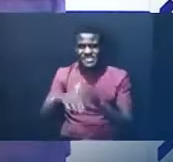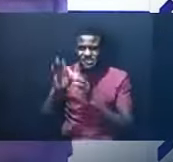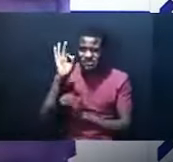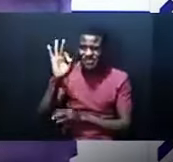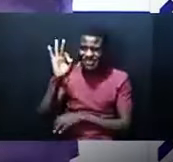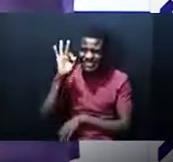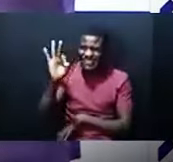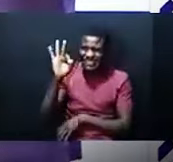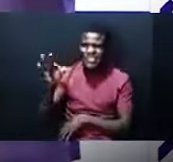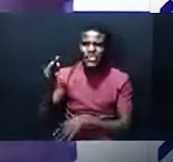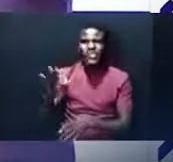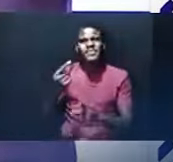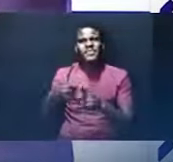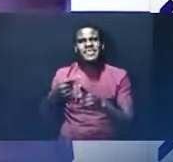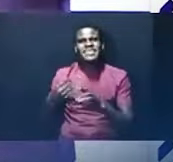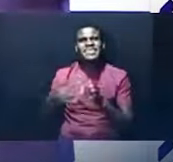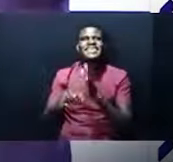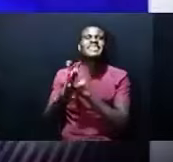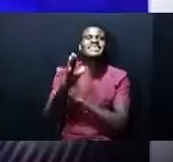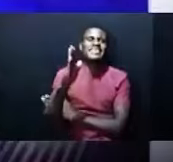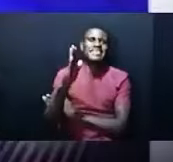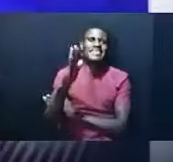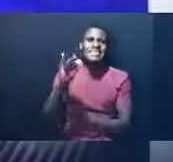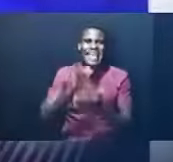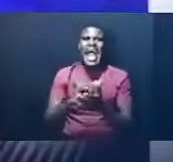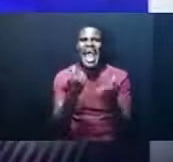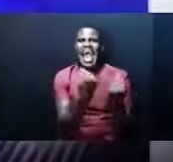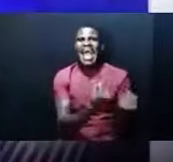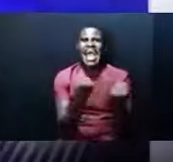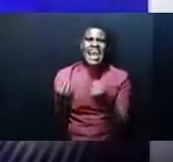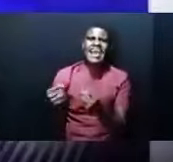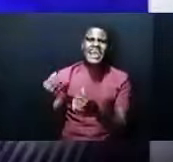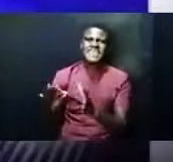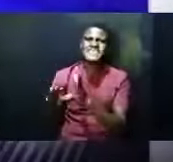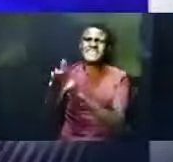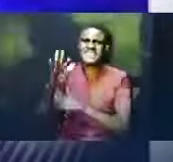God. It is still the power of God that